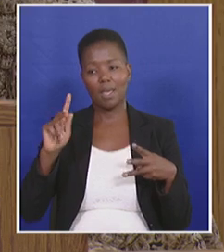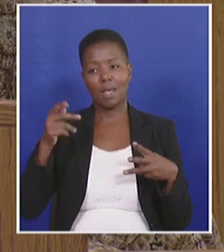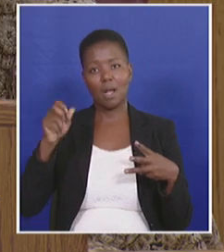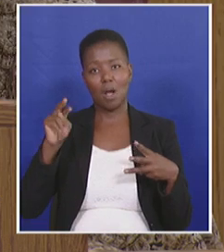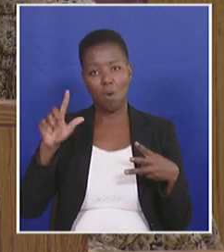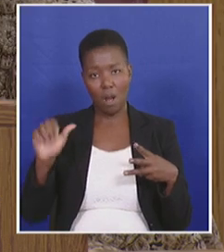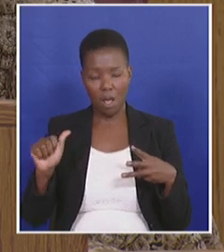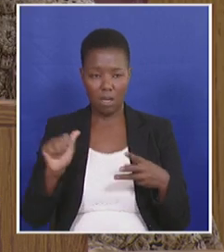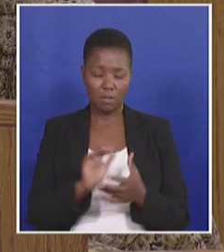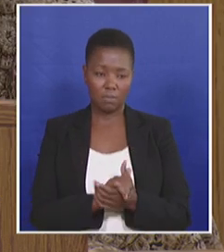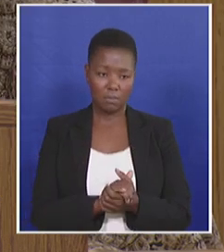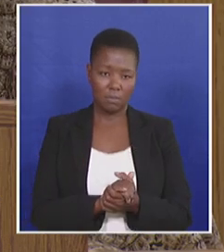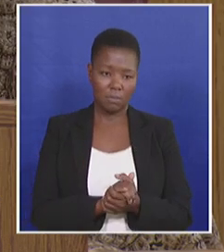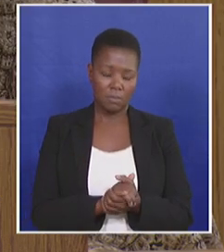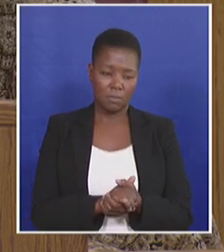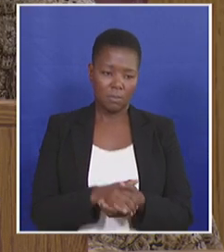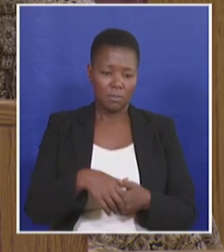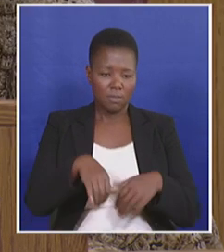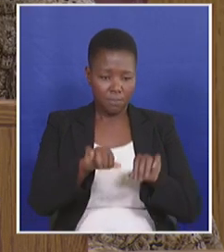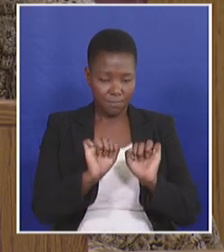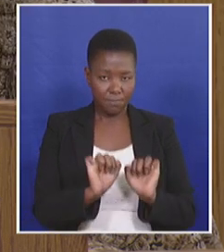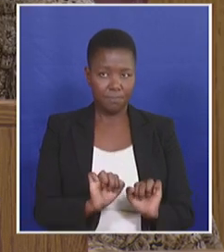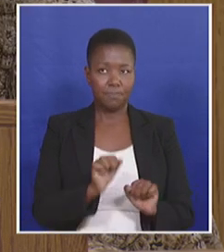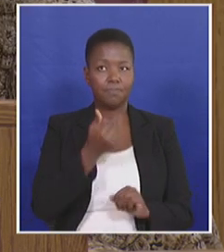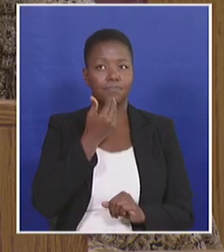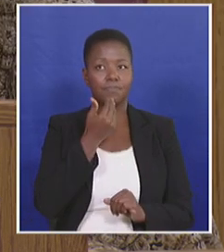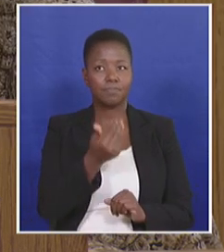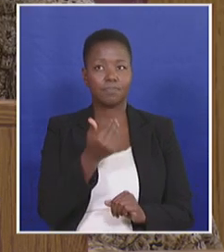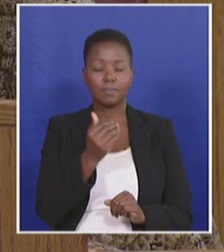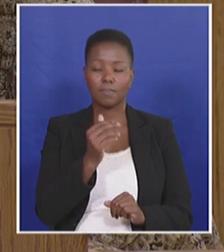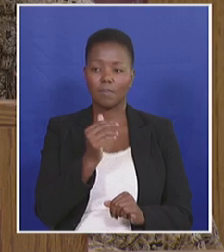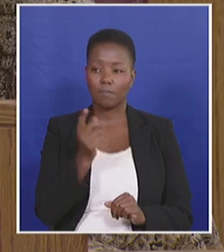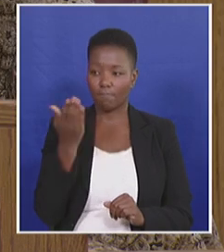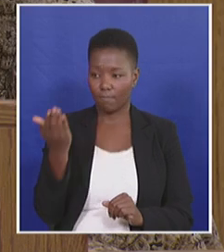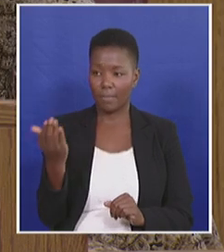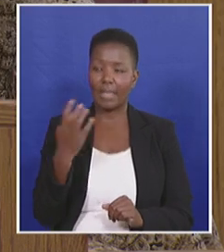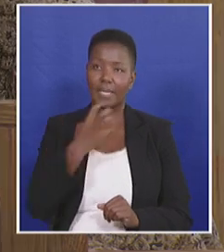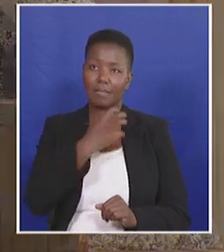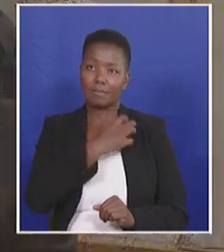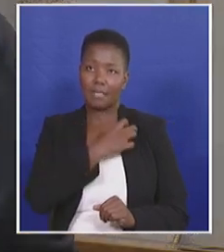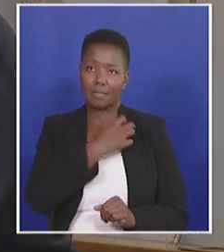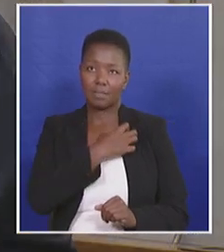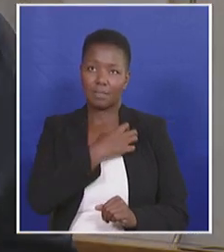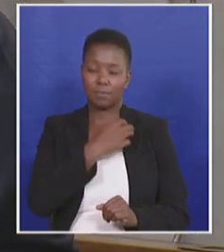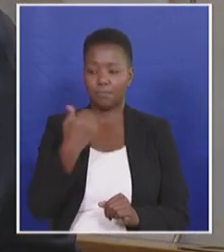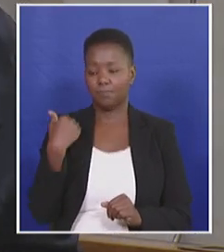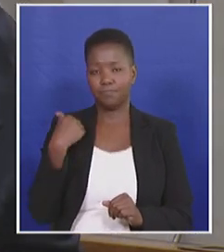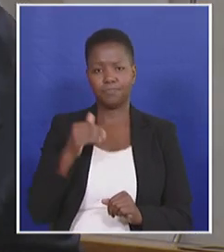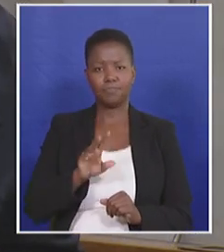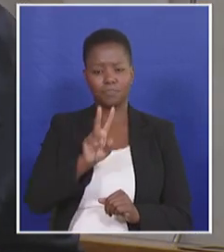Thank you, Honorable Chairperson. To the Honorable Minister. Minister, in